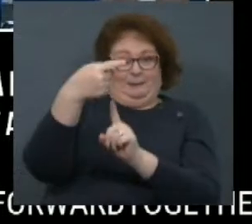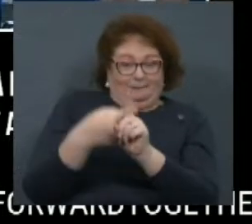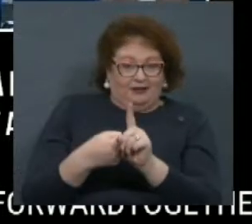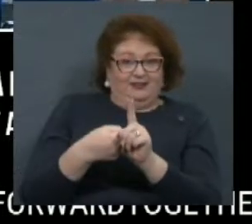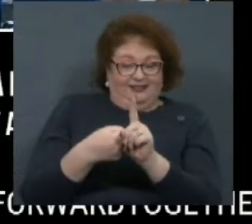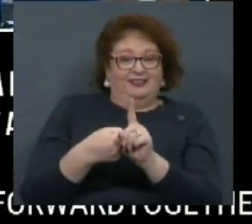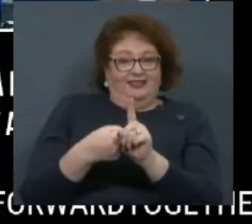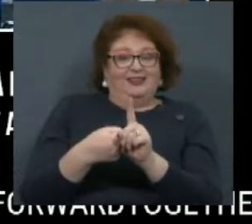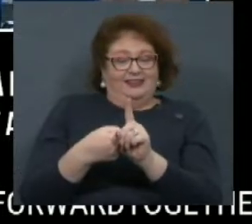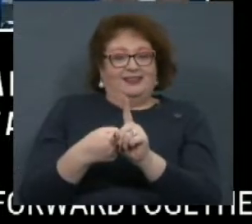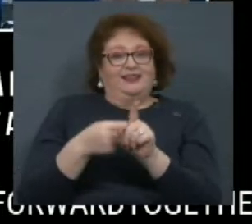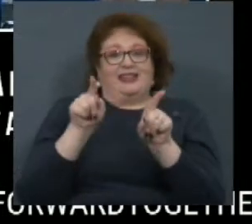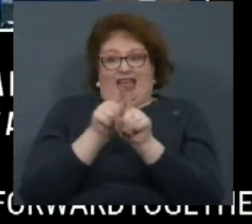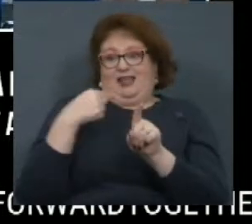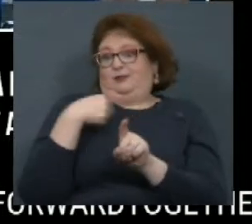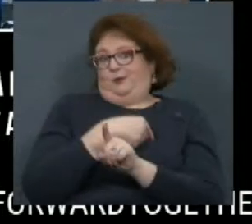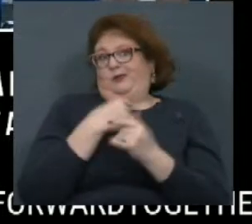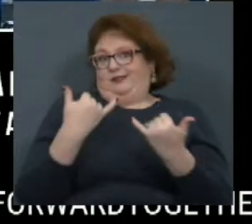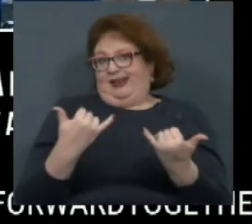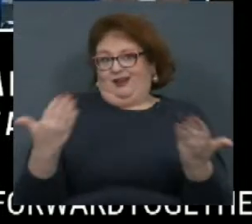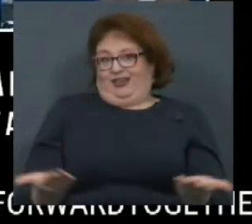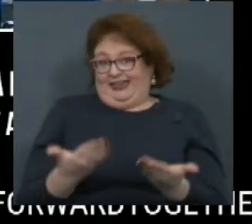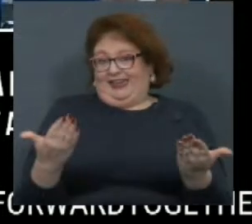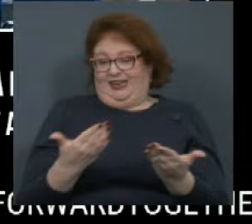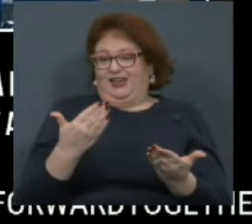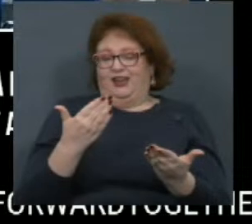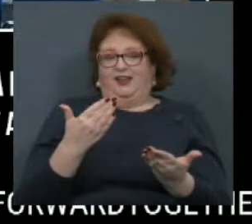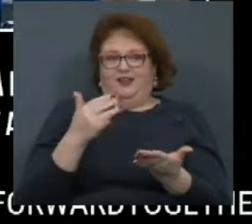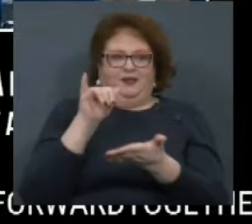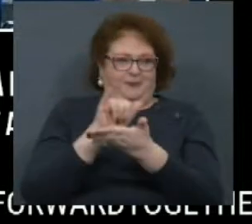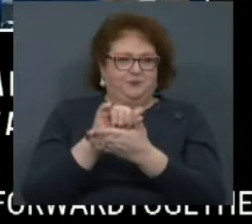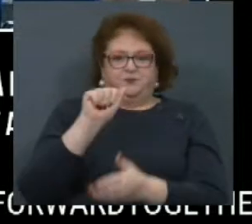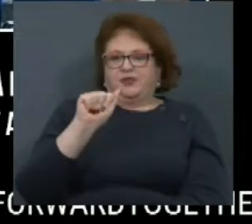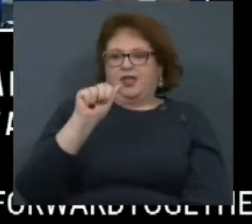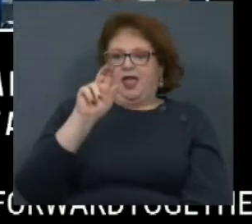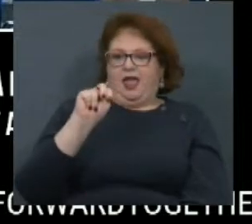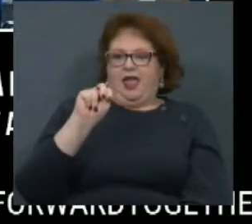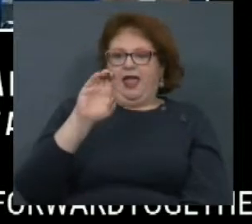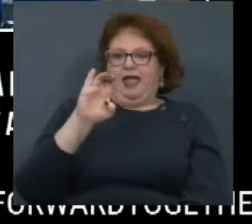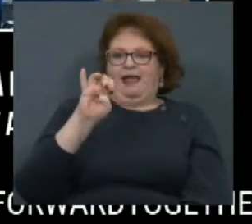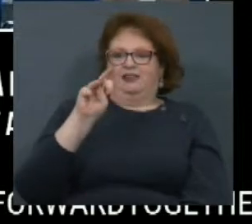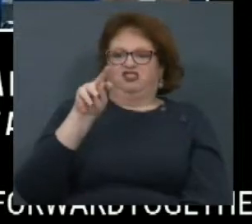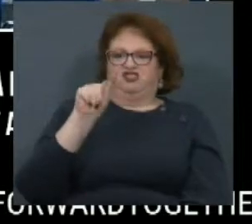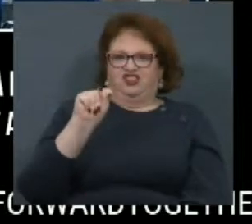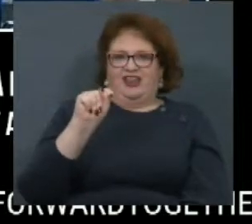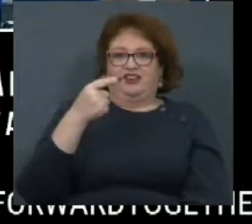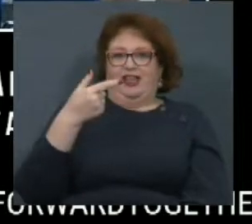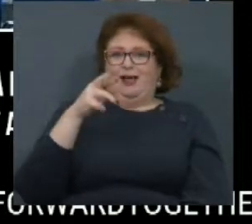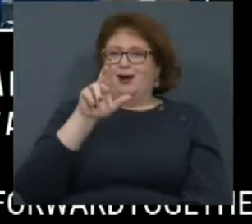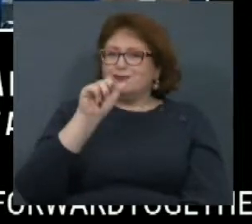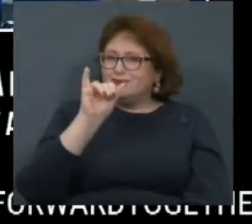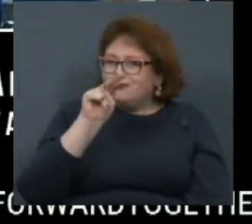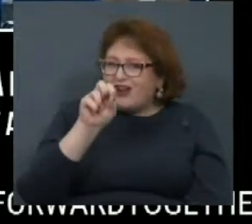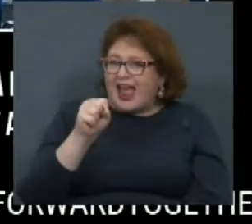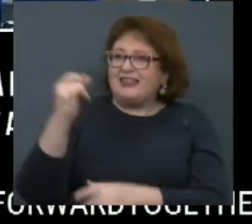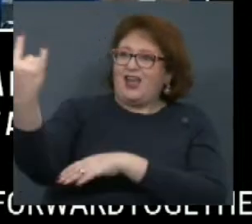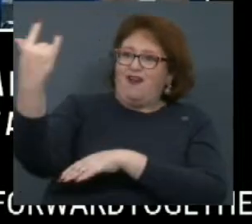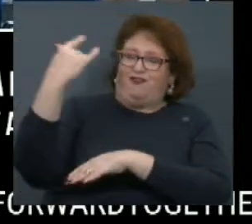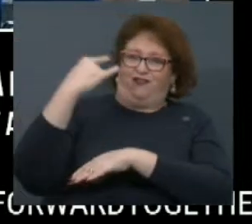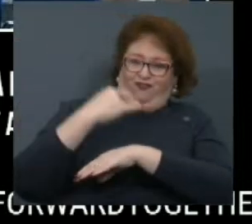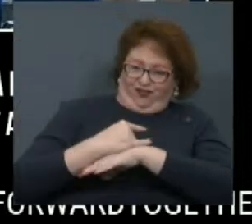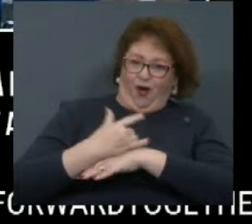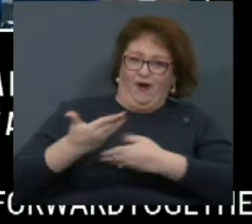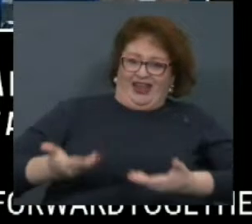and in fact, as we speak, the ancient grains are being flown here so that they can be planted in